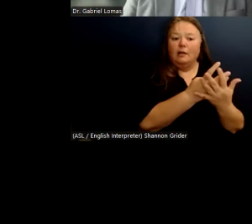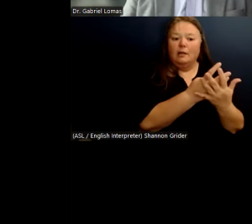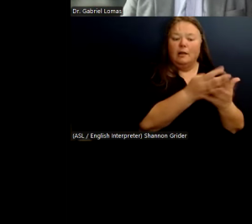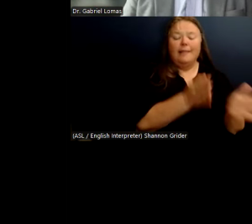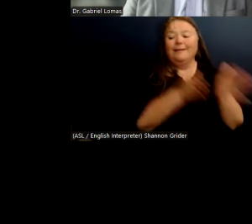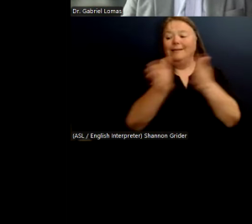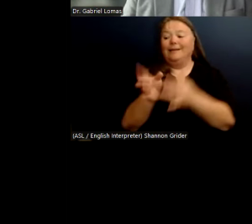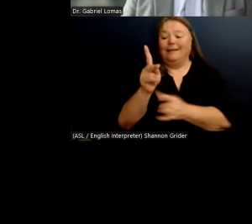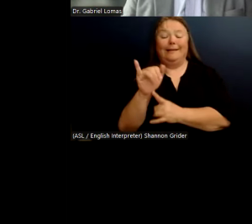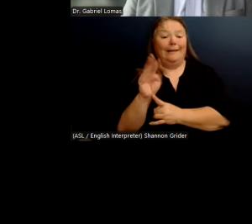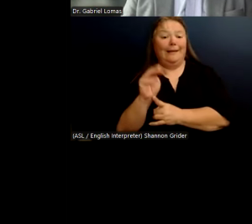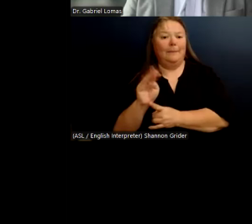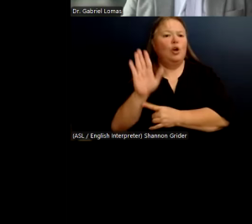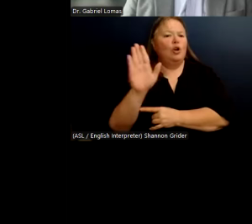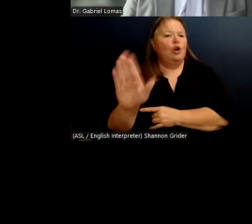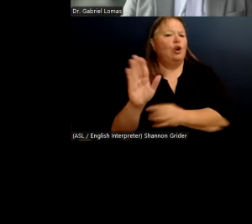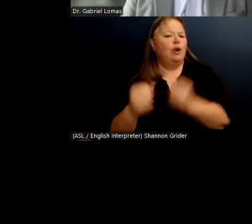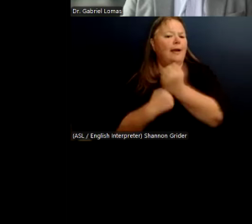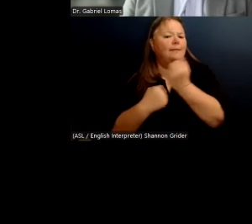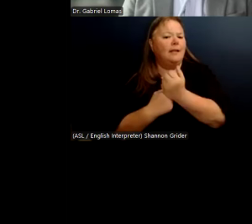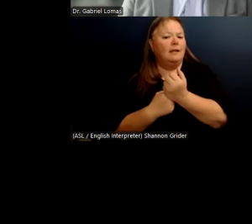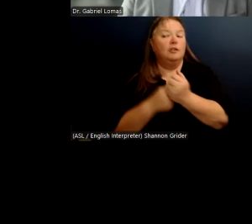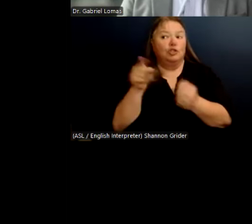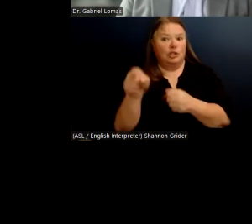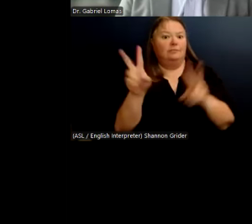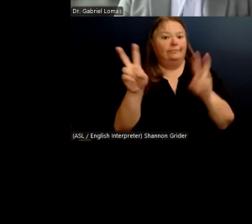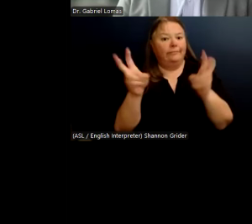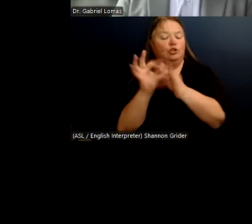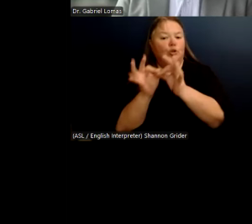Kim? What about her serving as an interpreter?